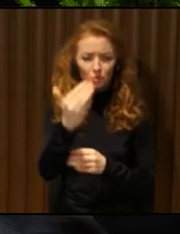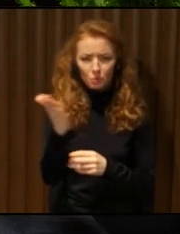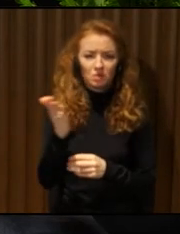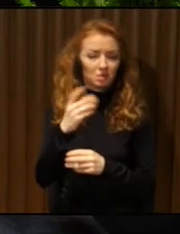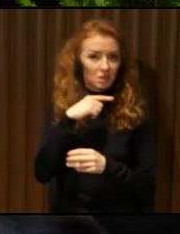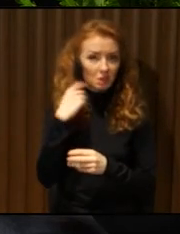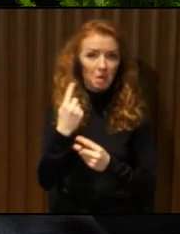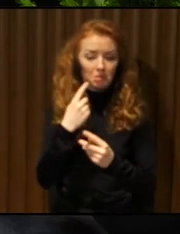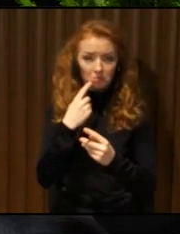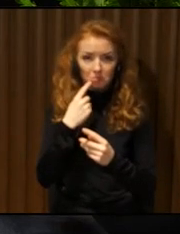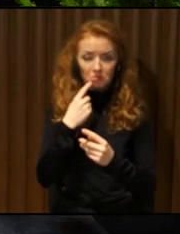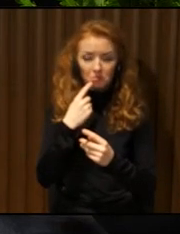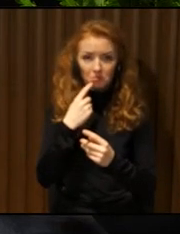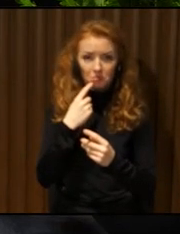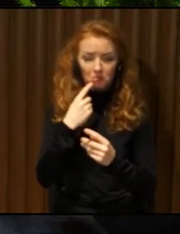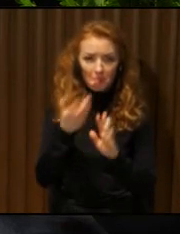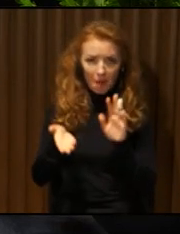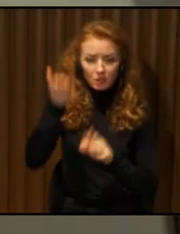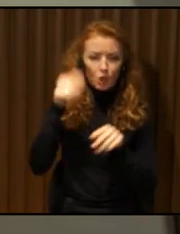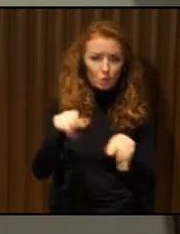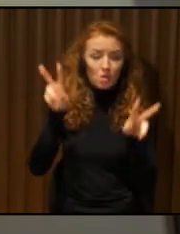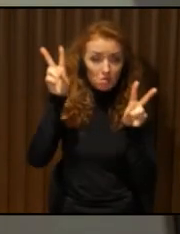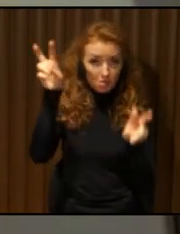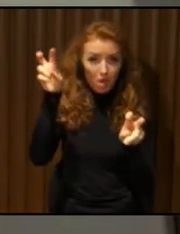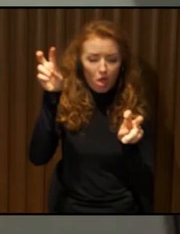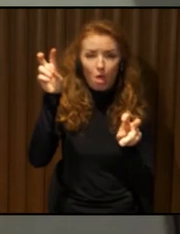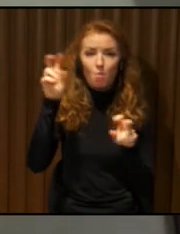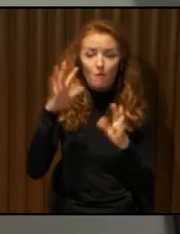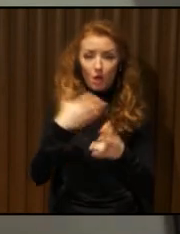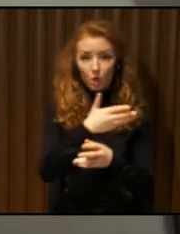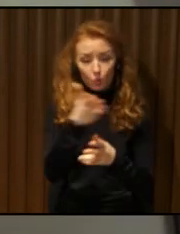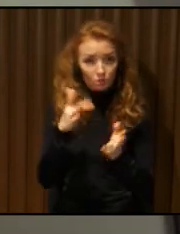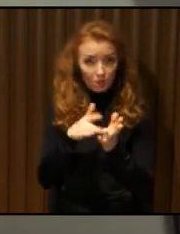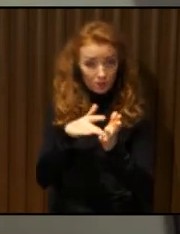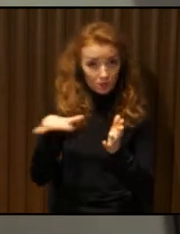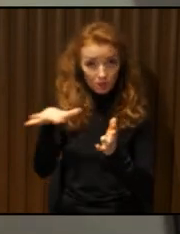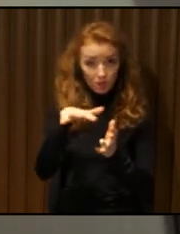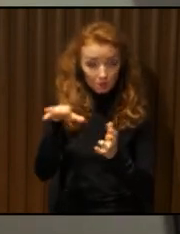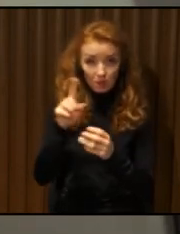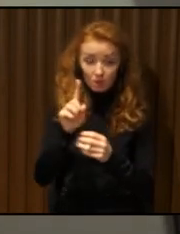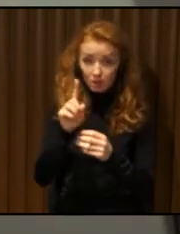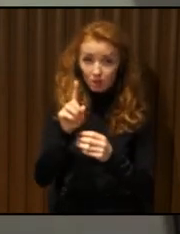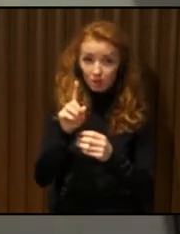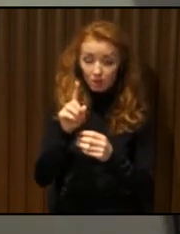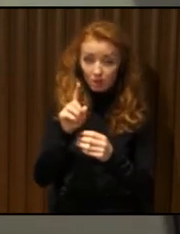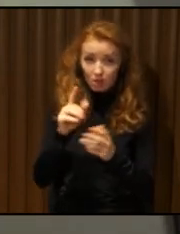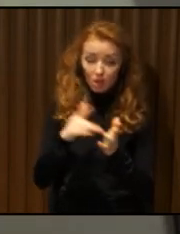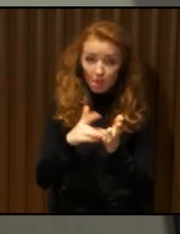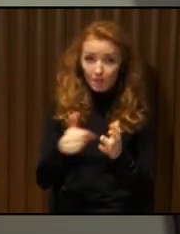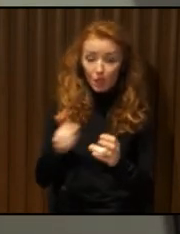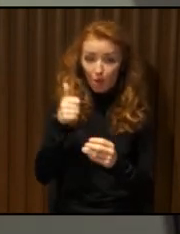this? If anyone from your family is disabled or why it was